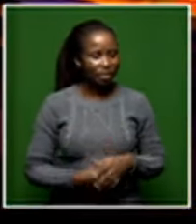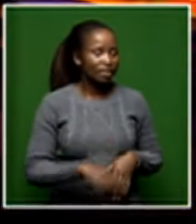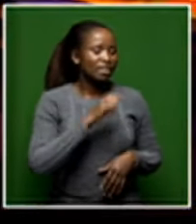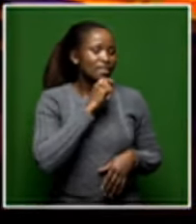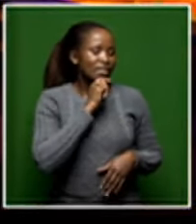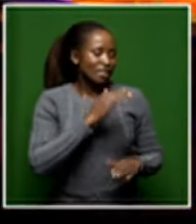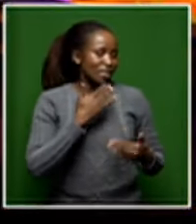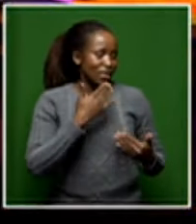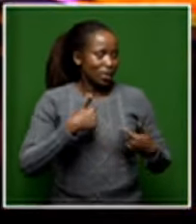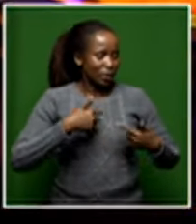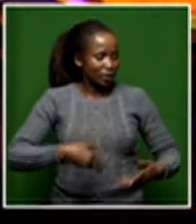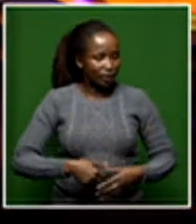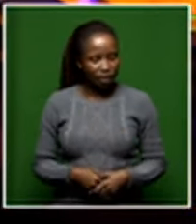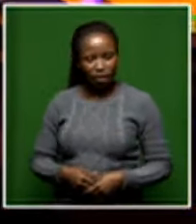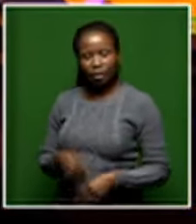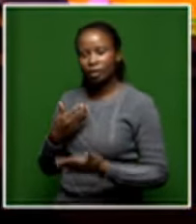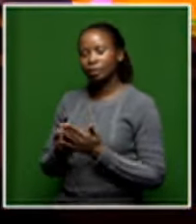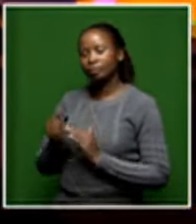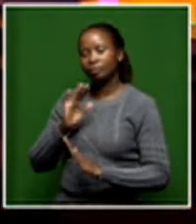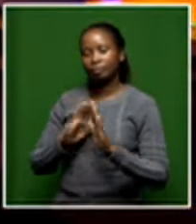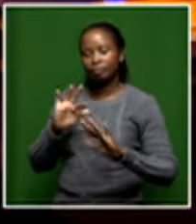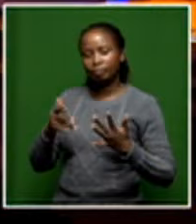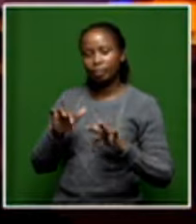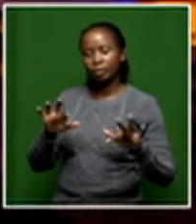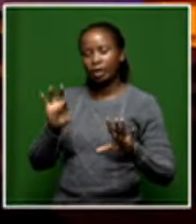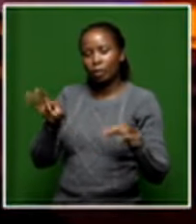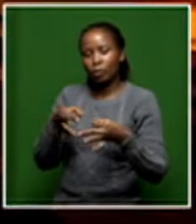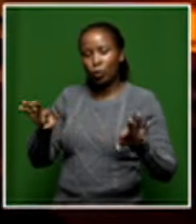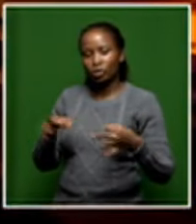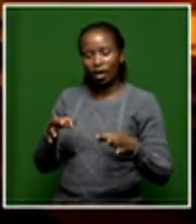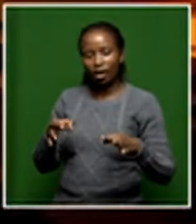having me. Let's talk about how musicians will benefit from this project.